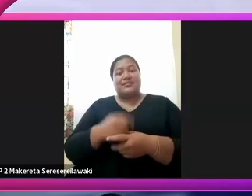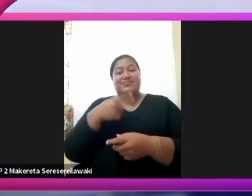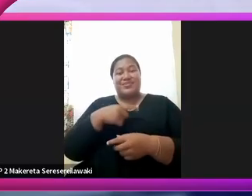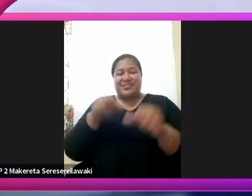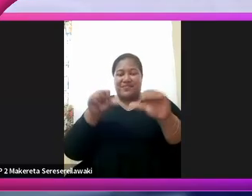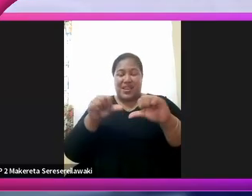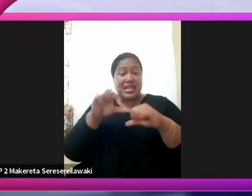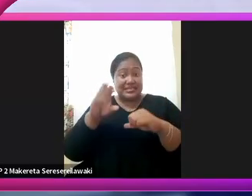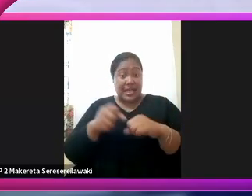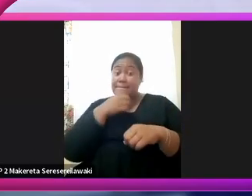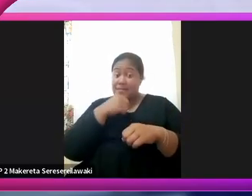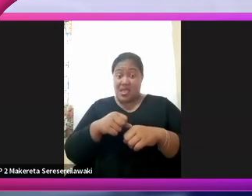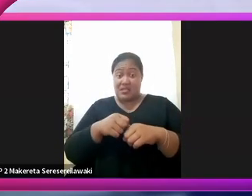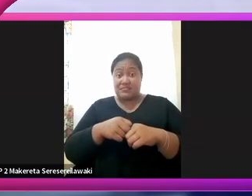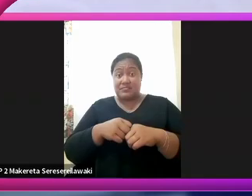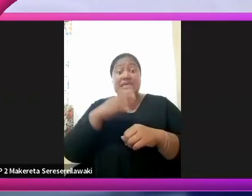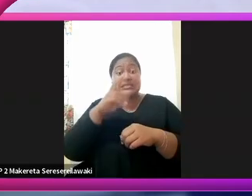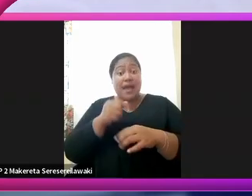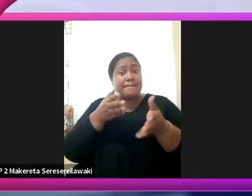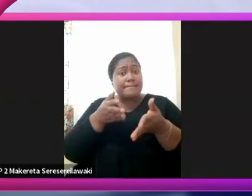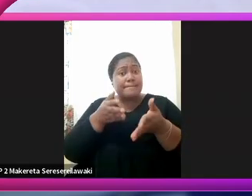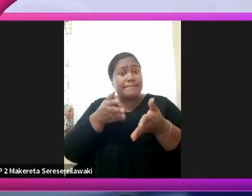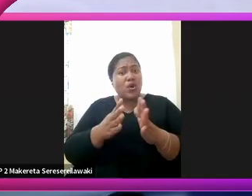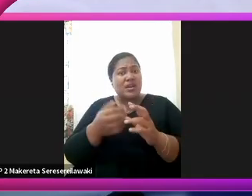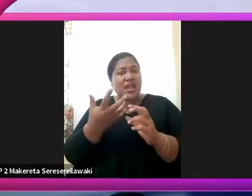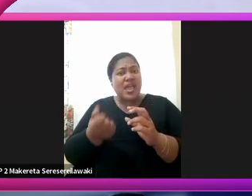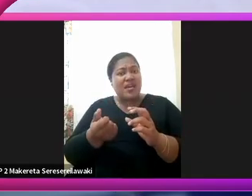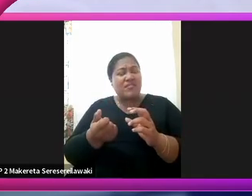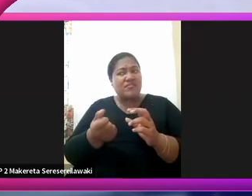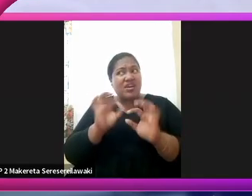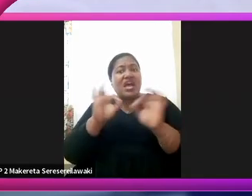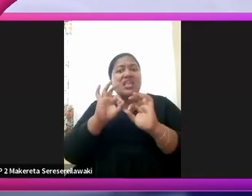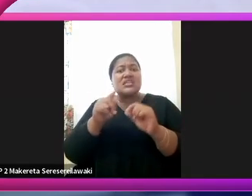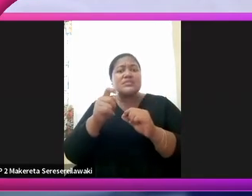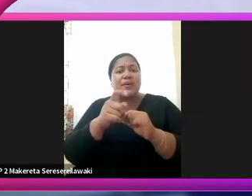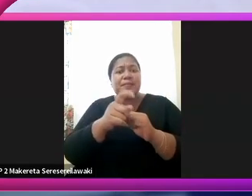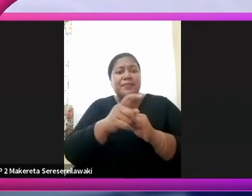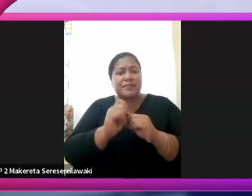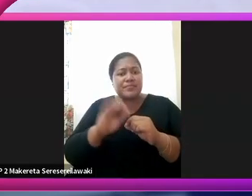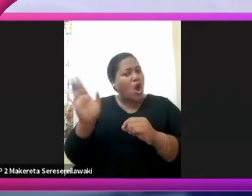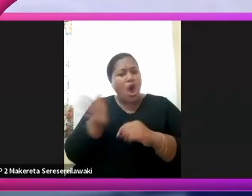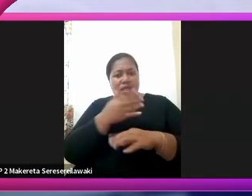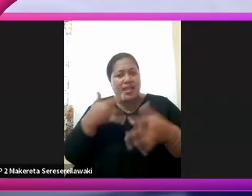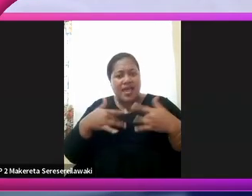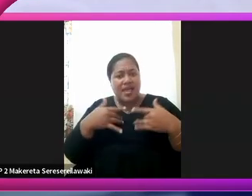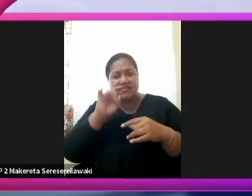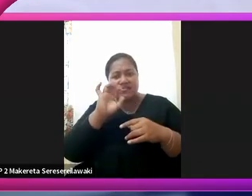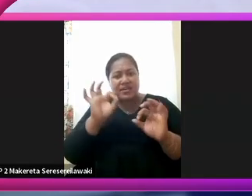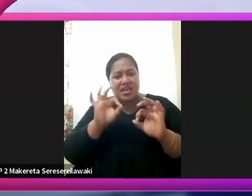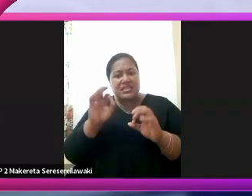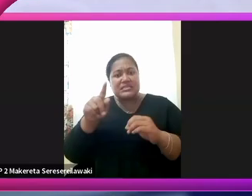men, very rare, can born with zero sperm, like all their life. So that we cannot correct as